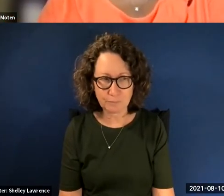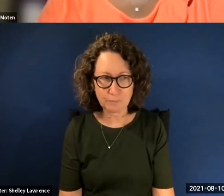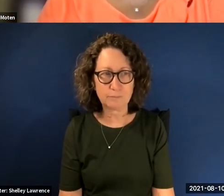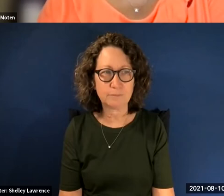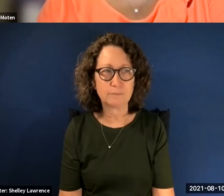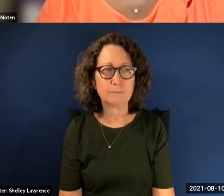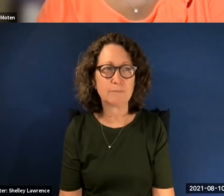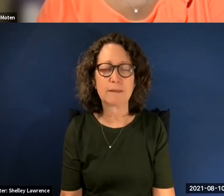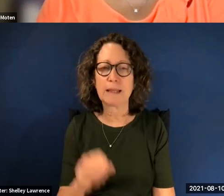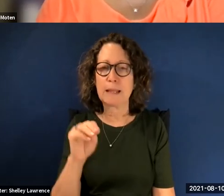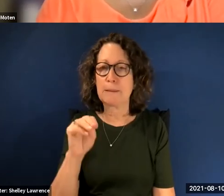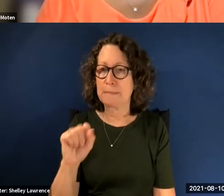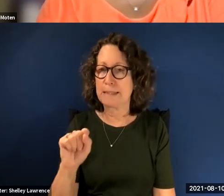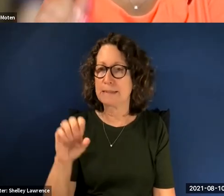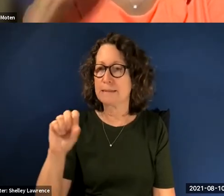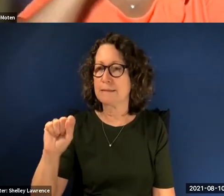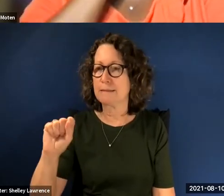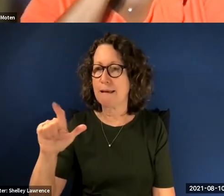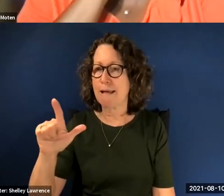Ms. Alvarez.